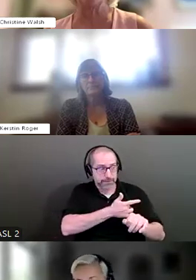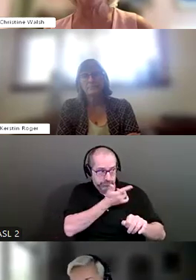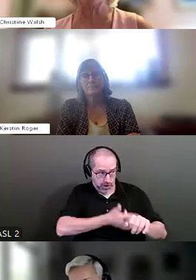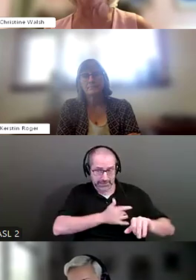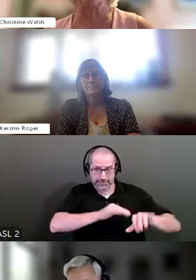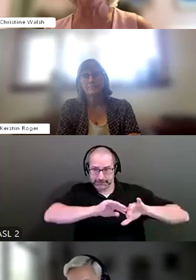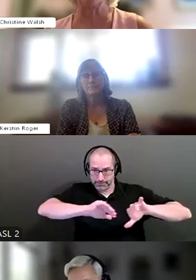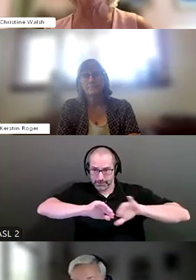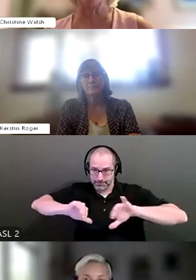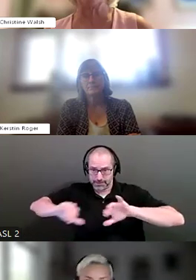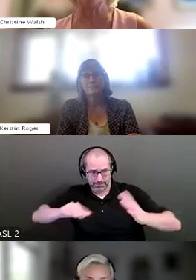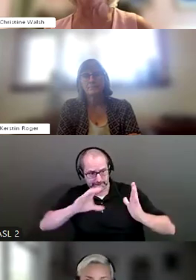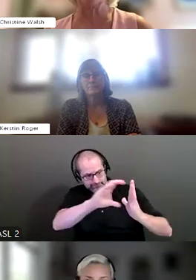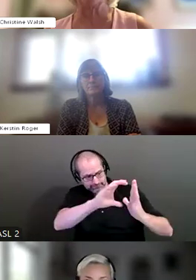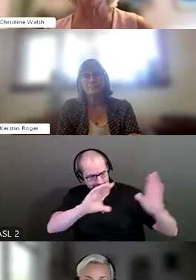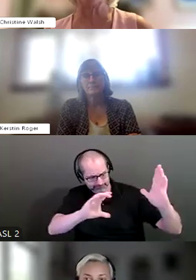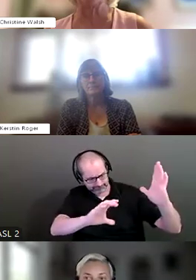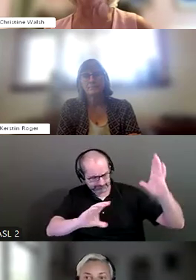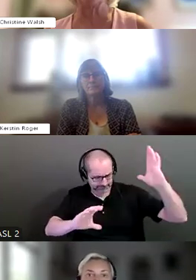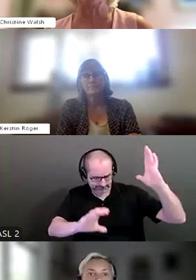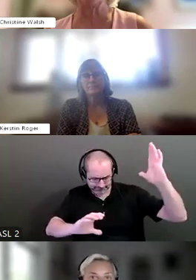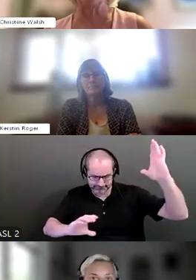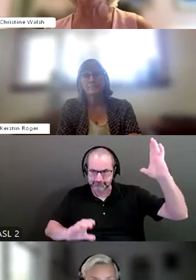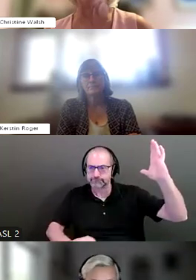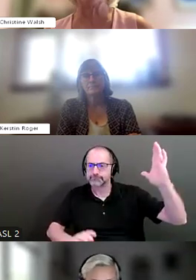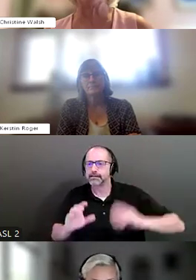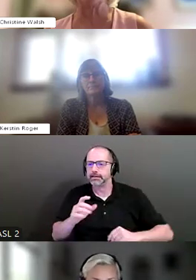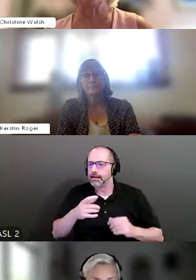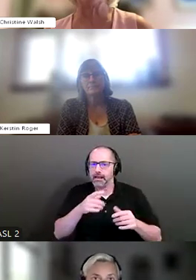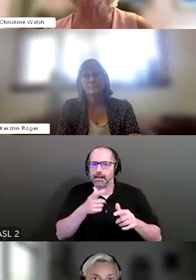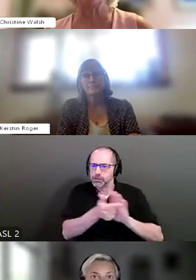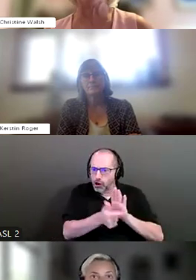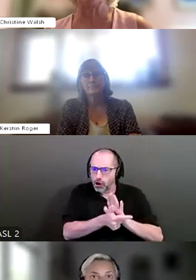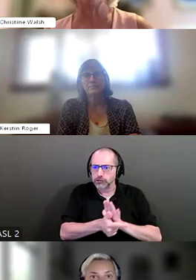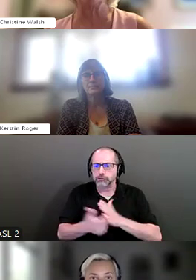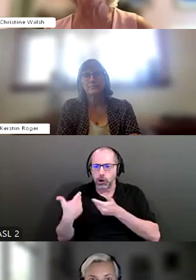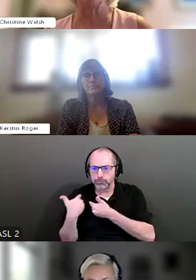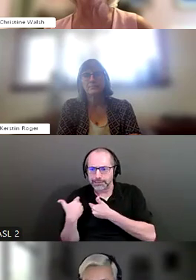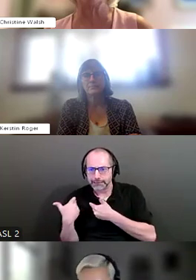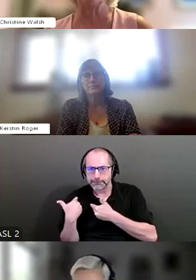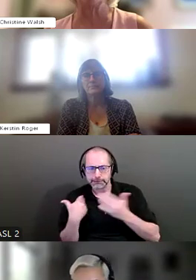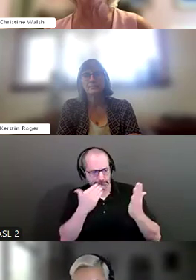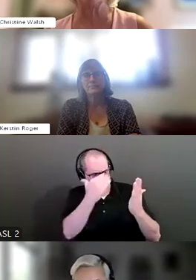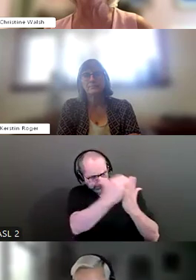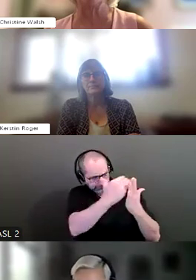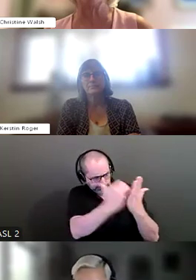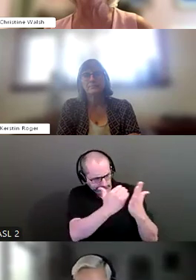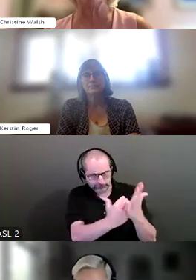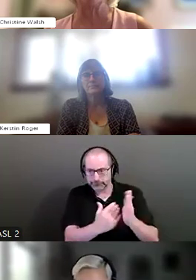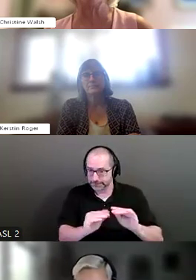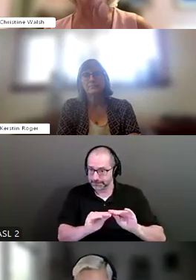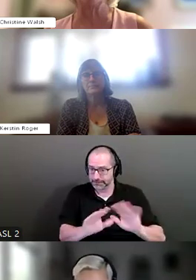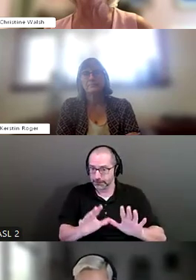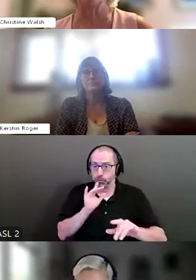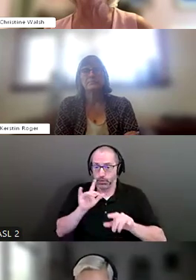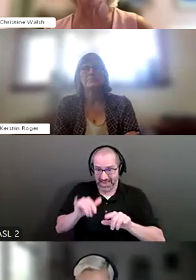territory, in terms of what are the laws and what are the obligations for people depending on what you do. So I'm putting this